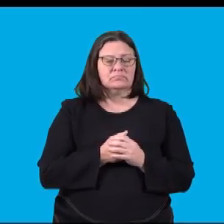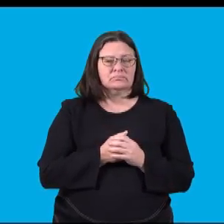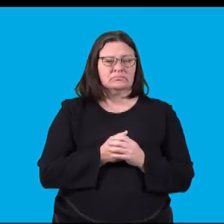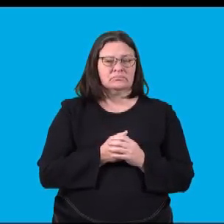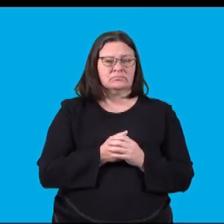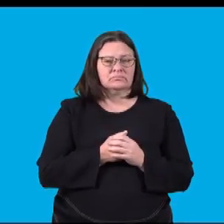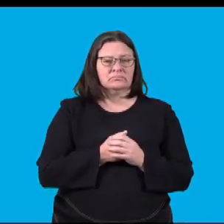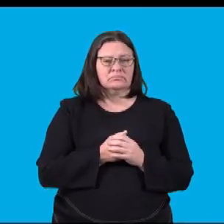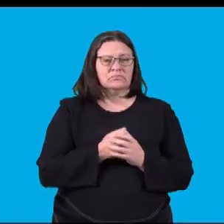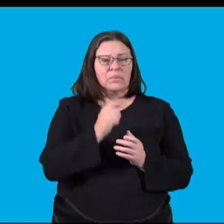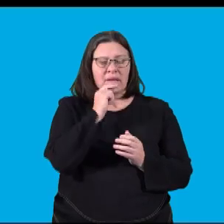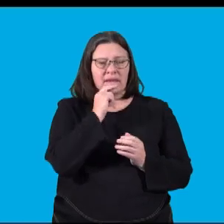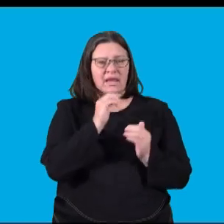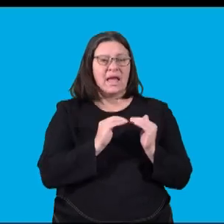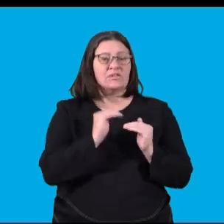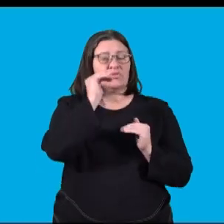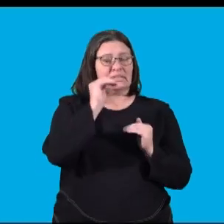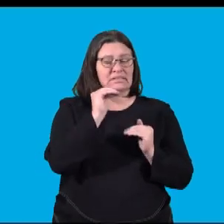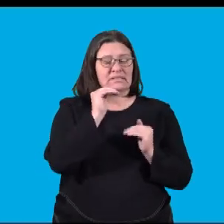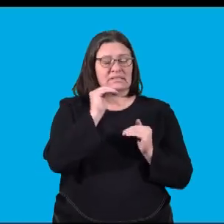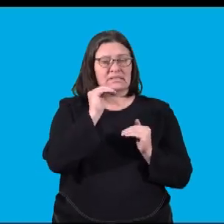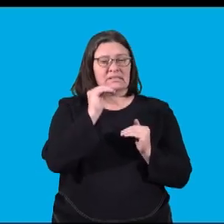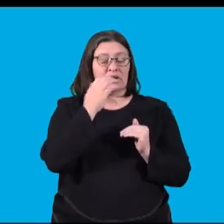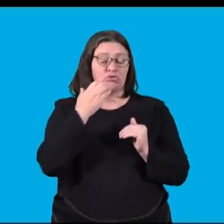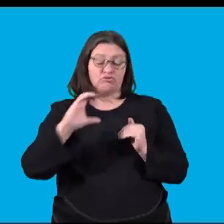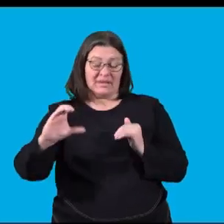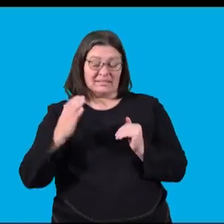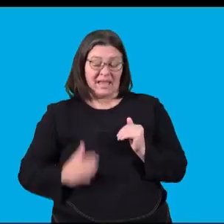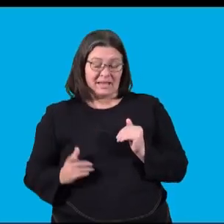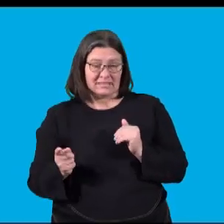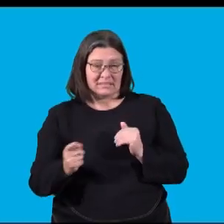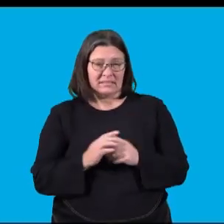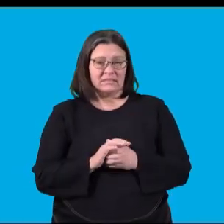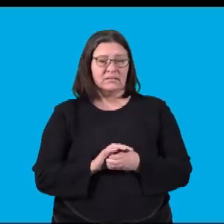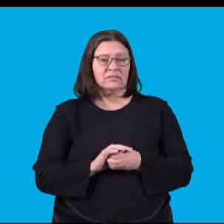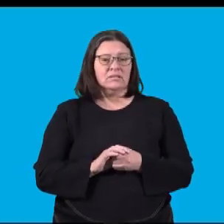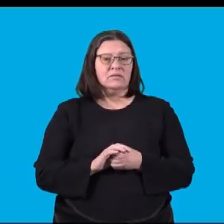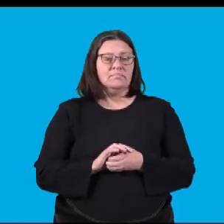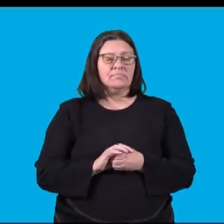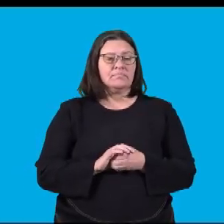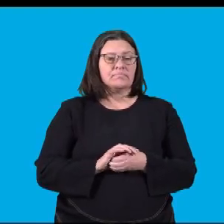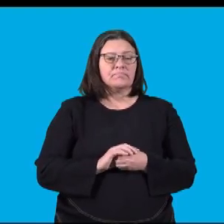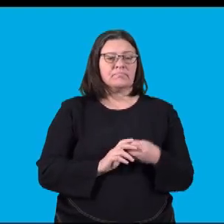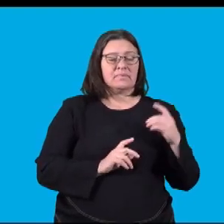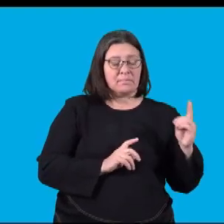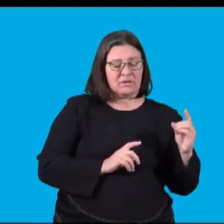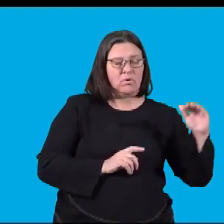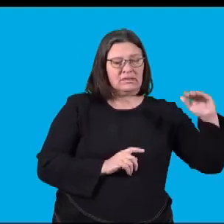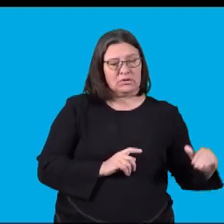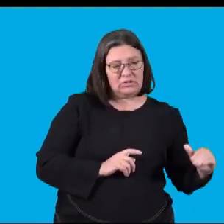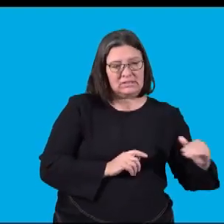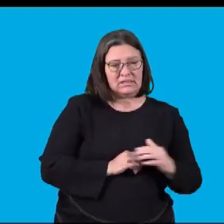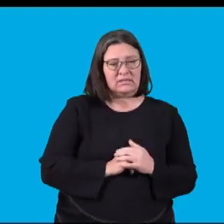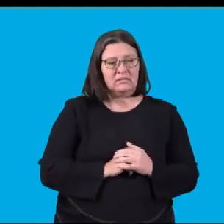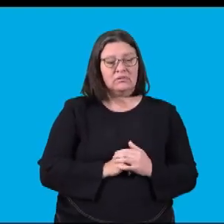it will increase on the credit side. On the credit side, it will increase. And then on the debit side, it will decrease. So I have